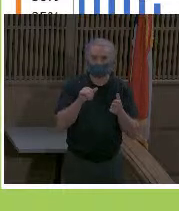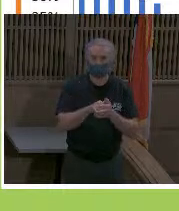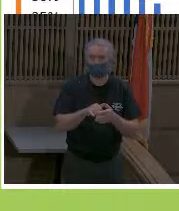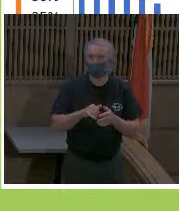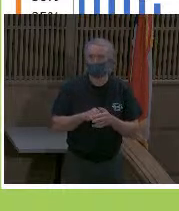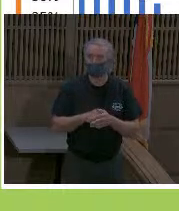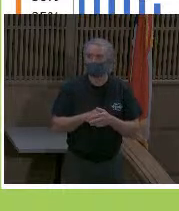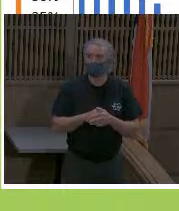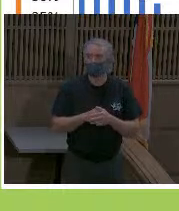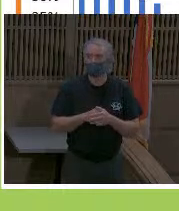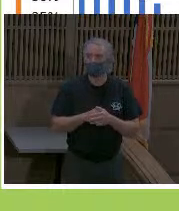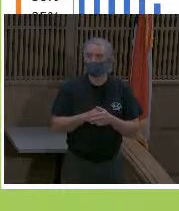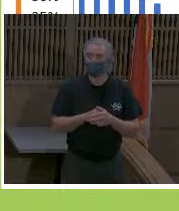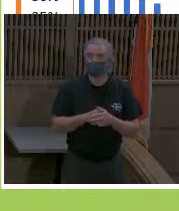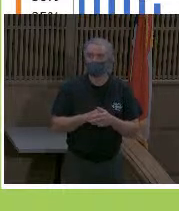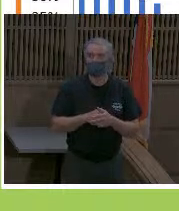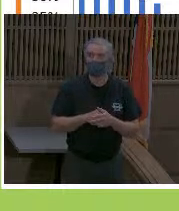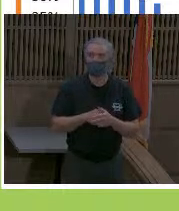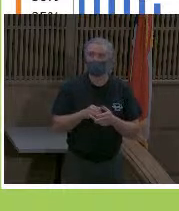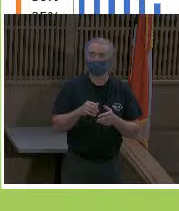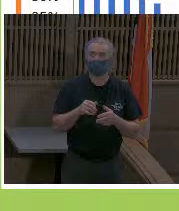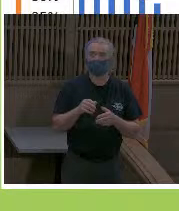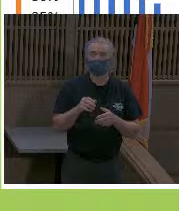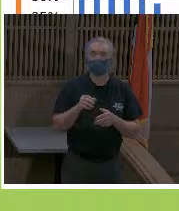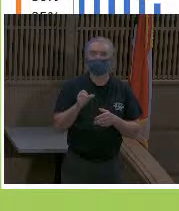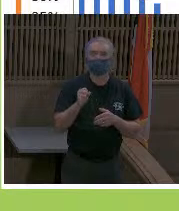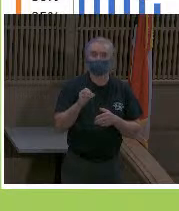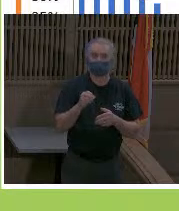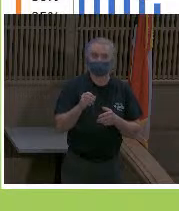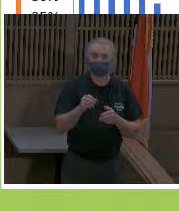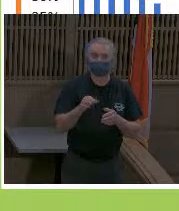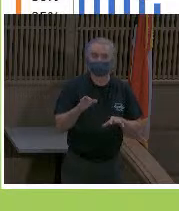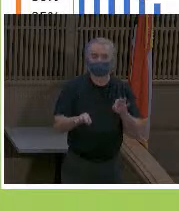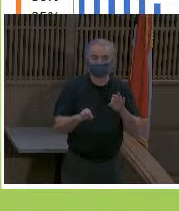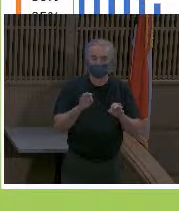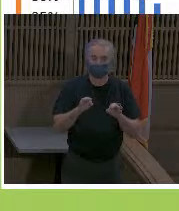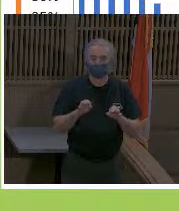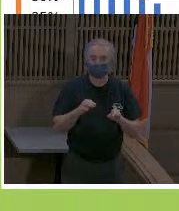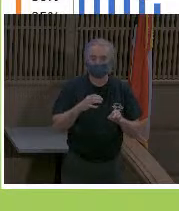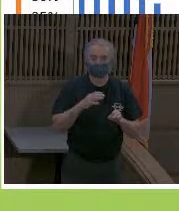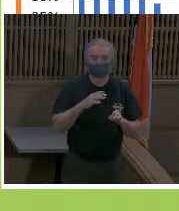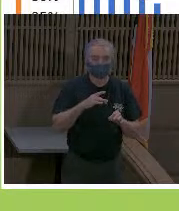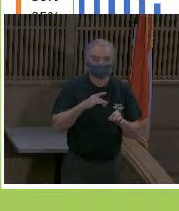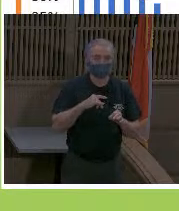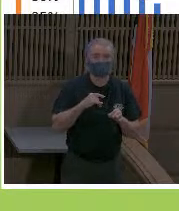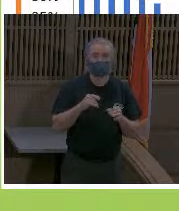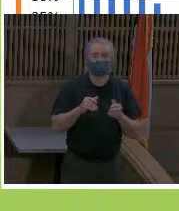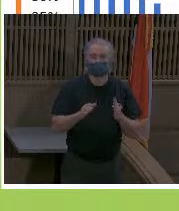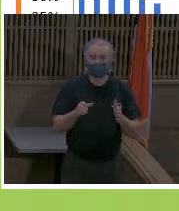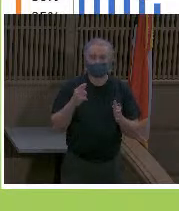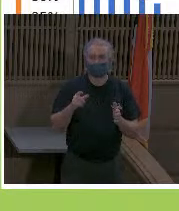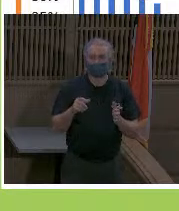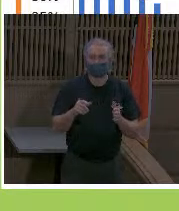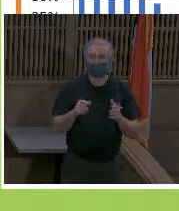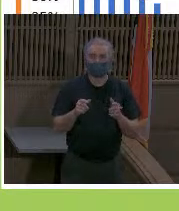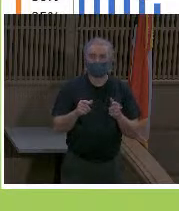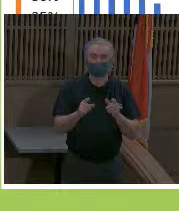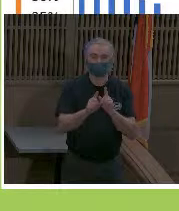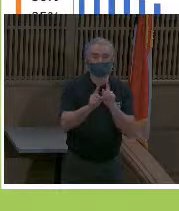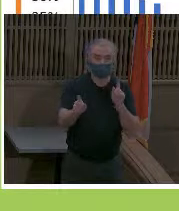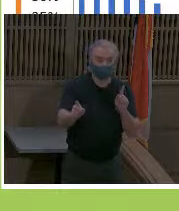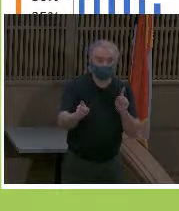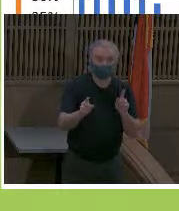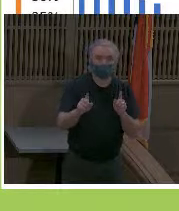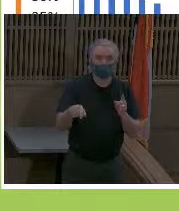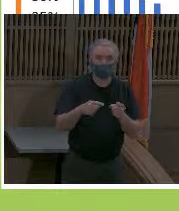separate at everyone's house on Zoom. So find some creative ways, avoid those large gatherings. I want to caution